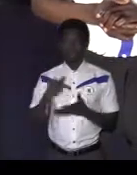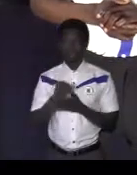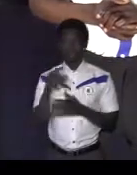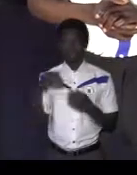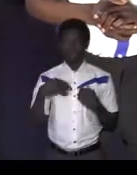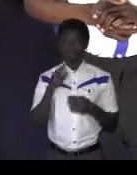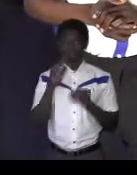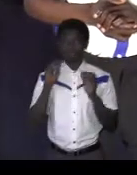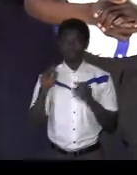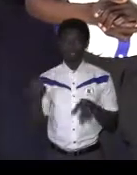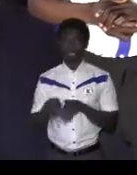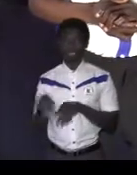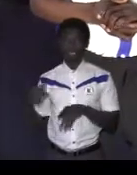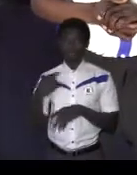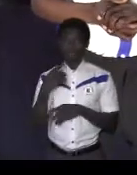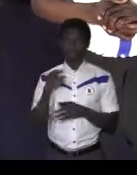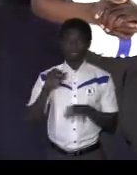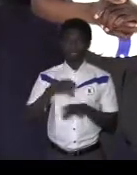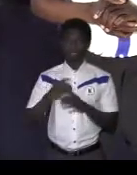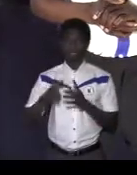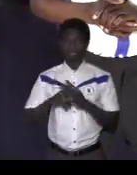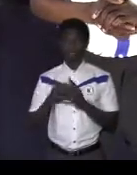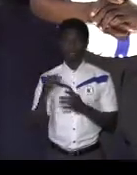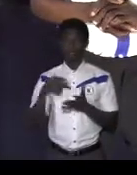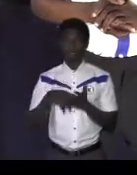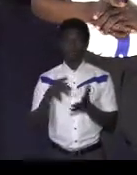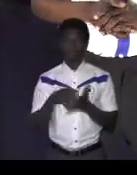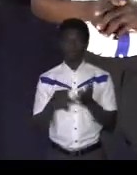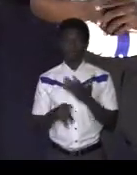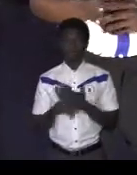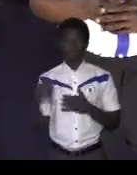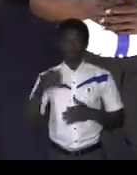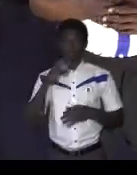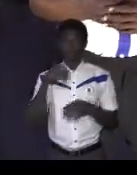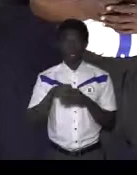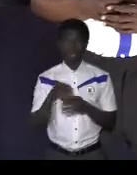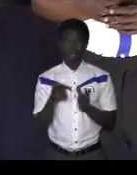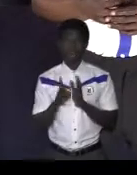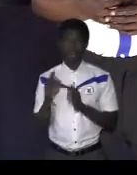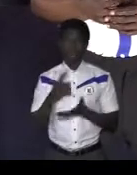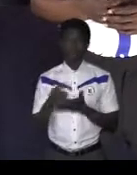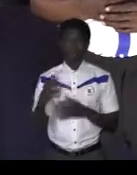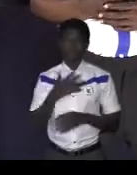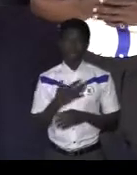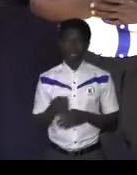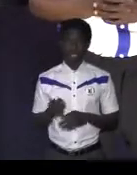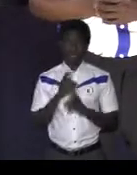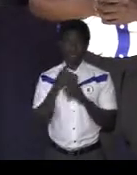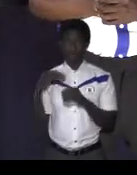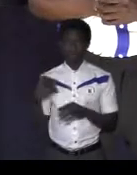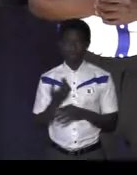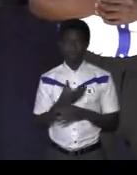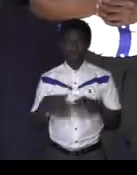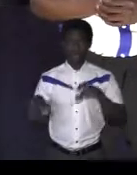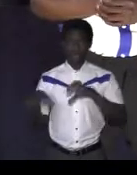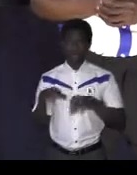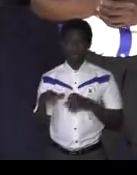taught. Now, as we said at the beginning of today's program, we are still in revision week and we are still rewarding our